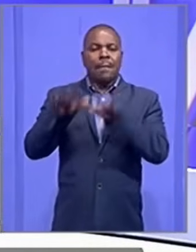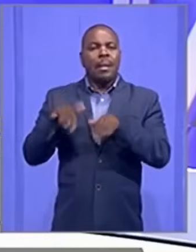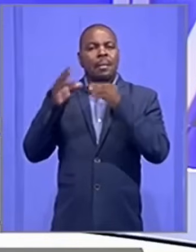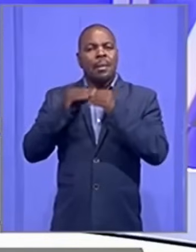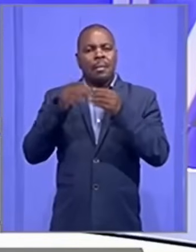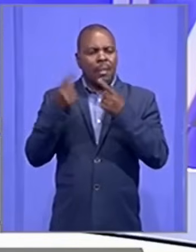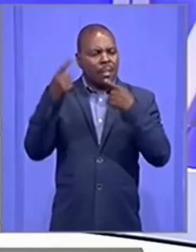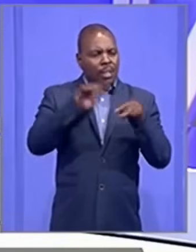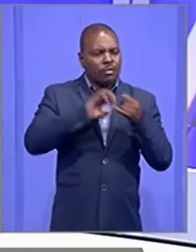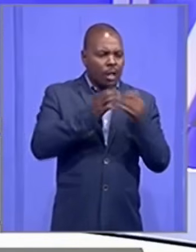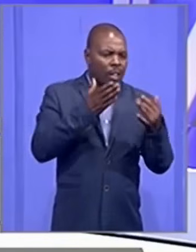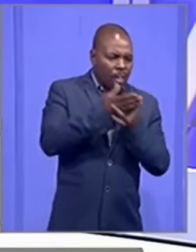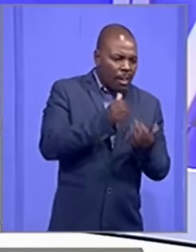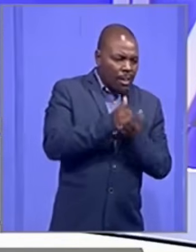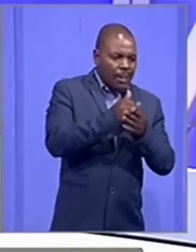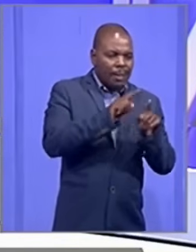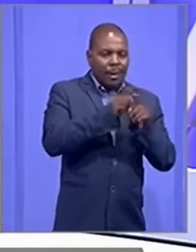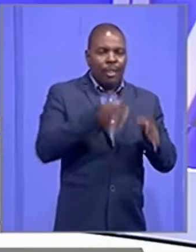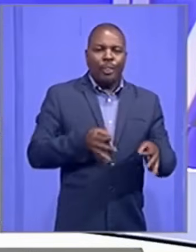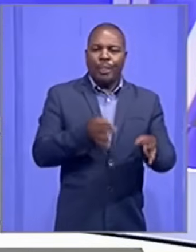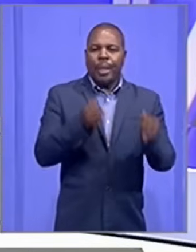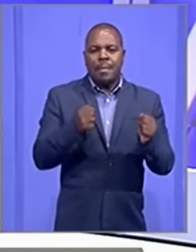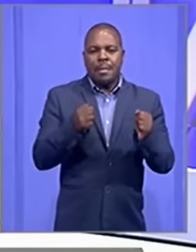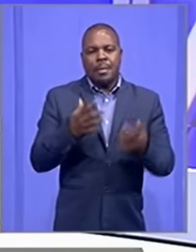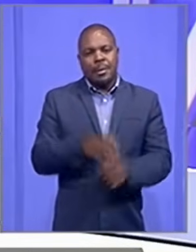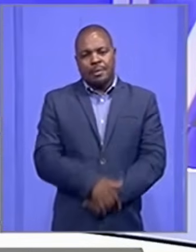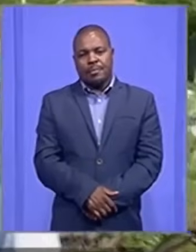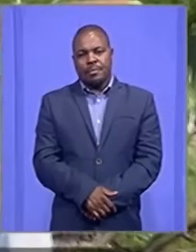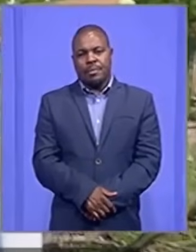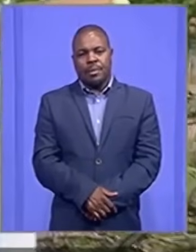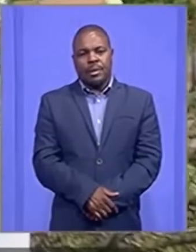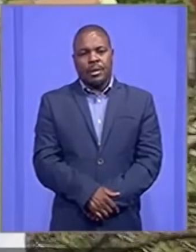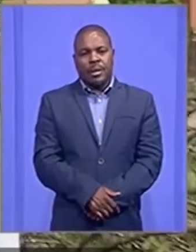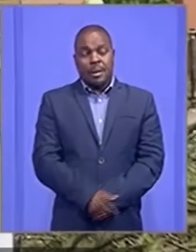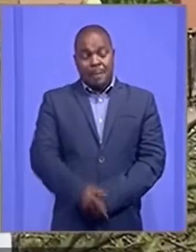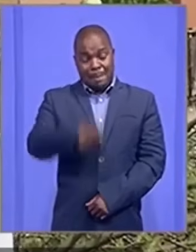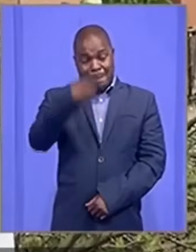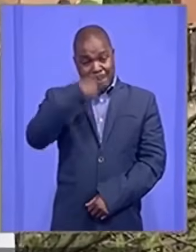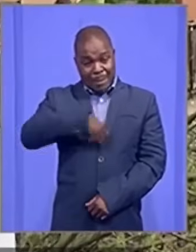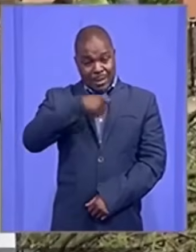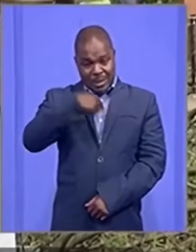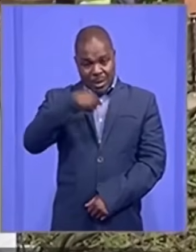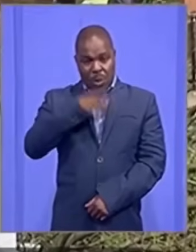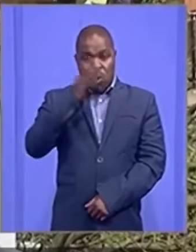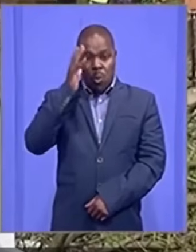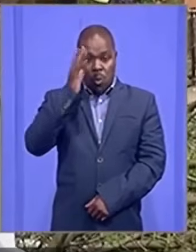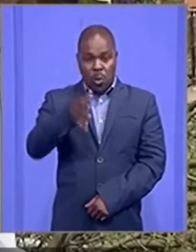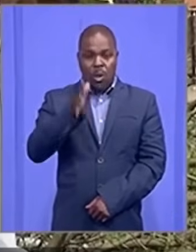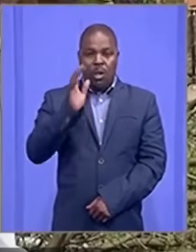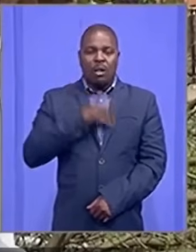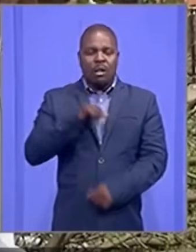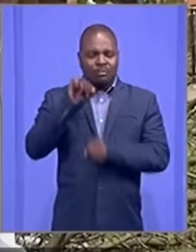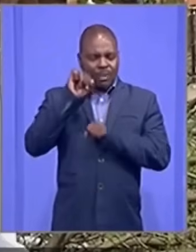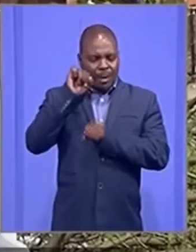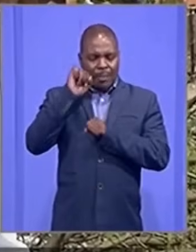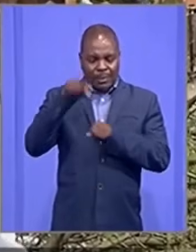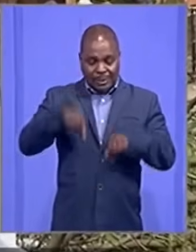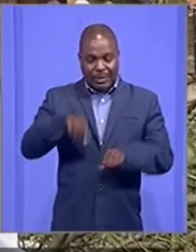a lekile go tsena seemo se ka bogare. I personally will start a campaign in this